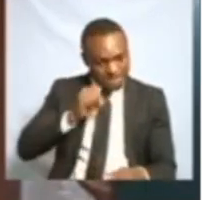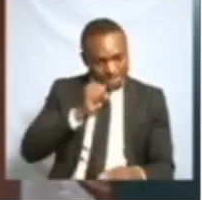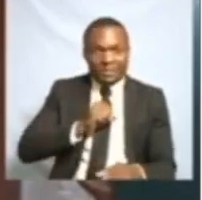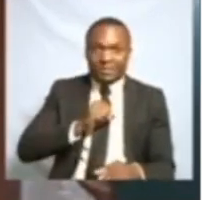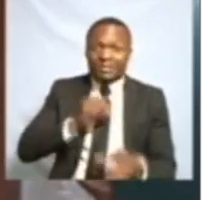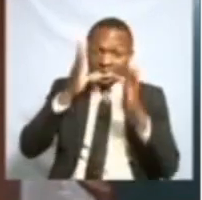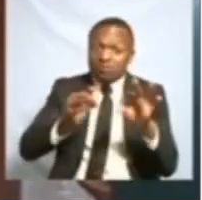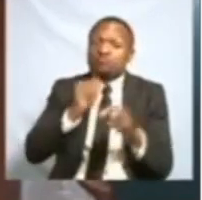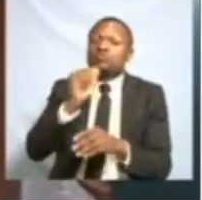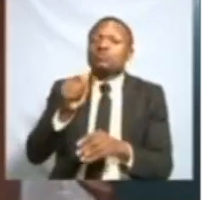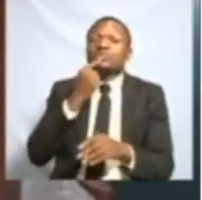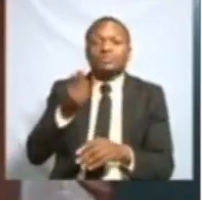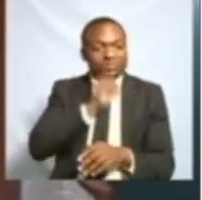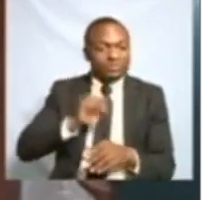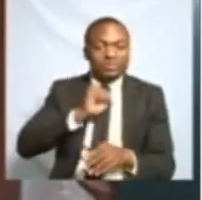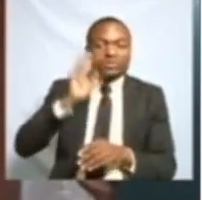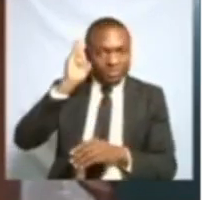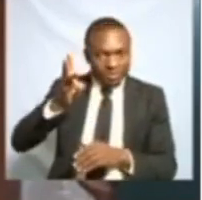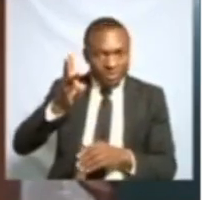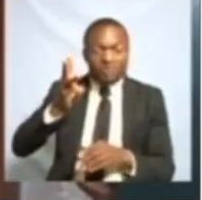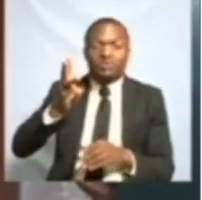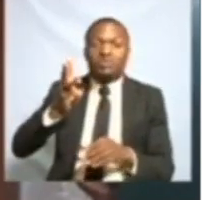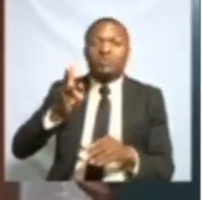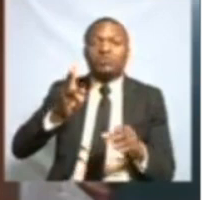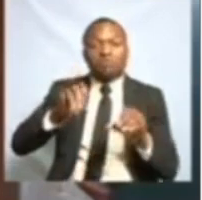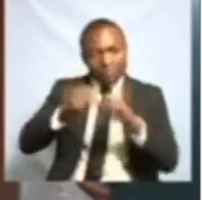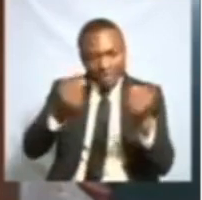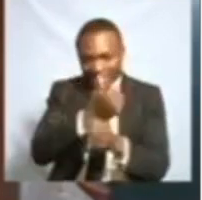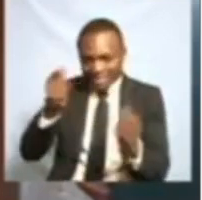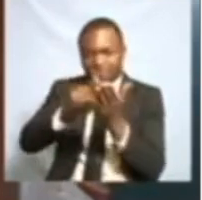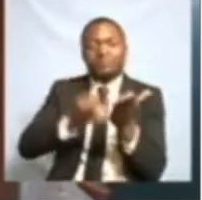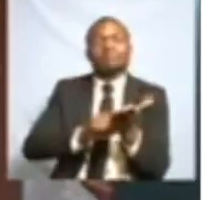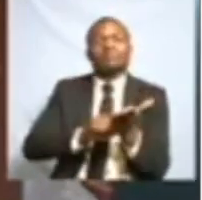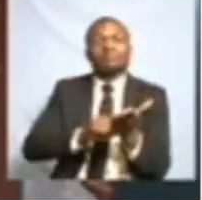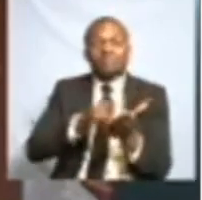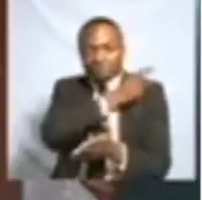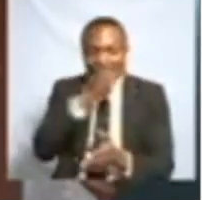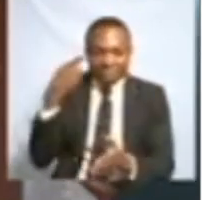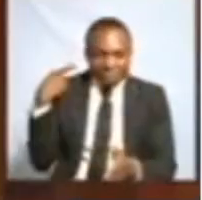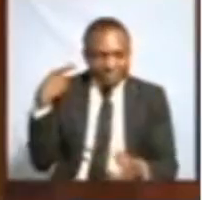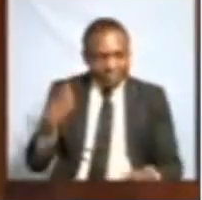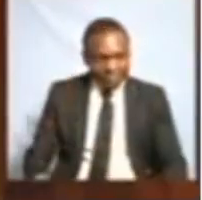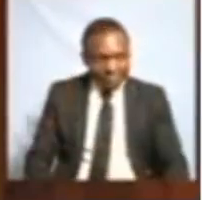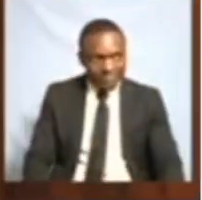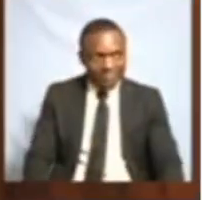Apologize, because if you do not, you will be committing another offense against the National Assembly. Madam Speaker,